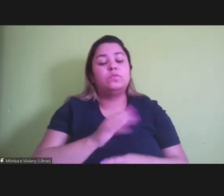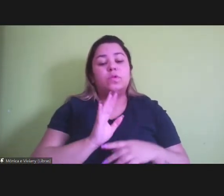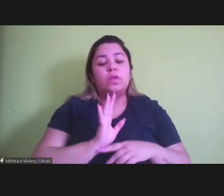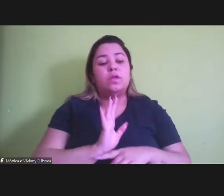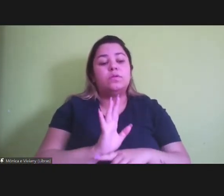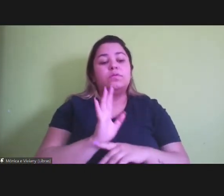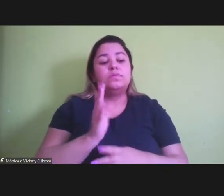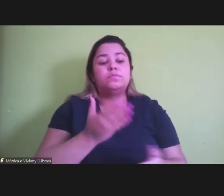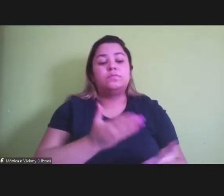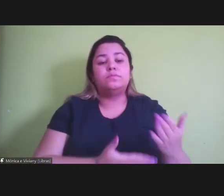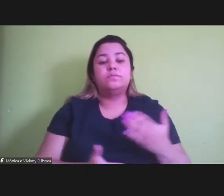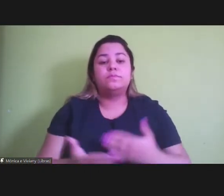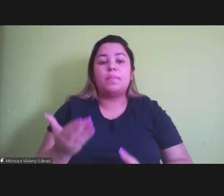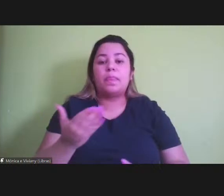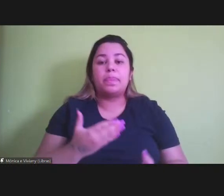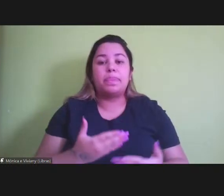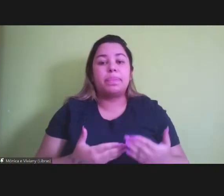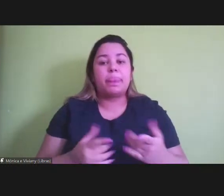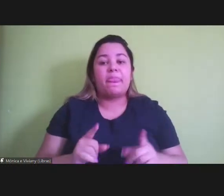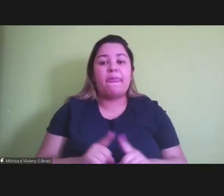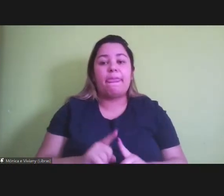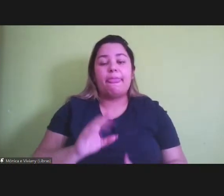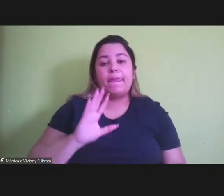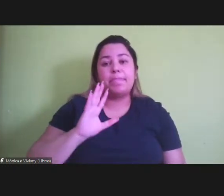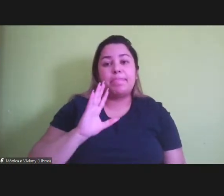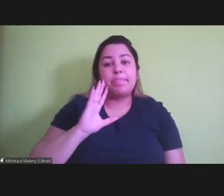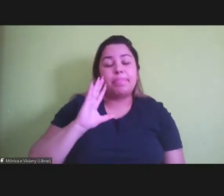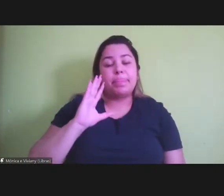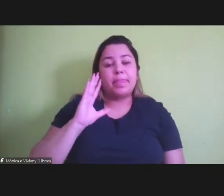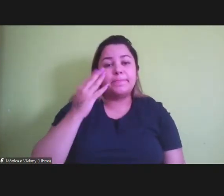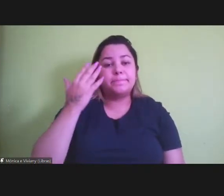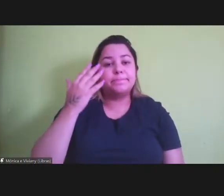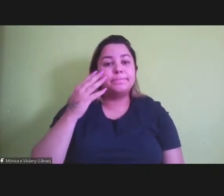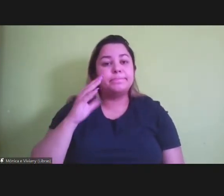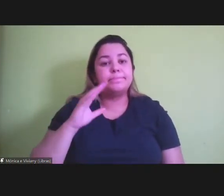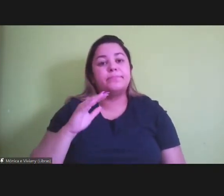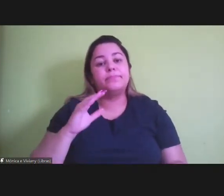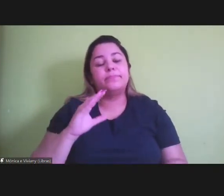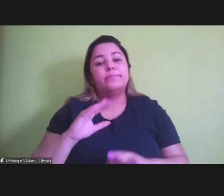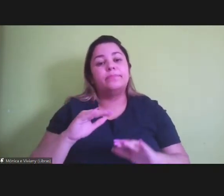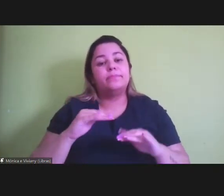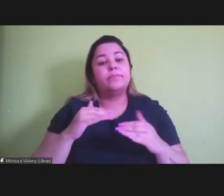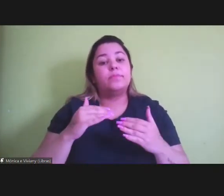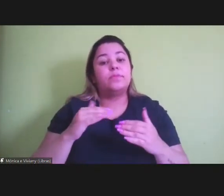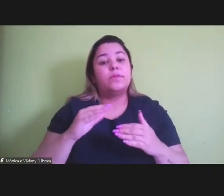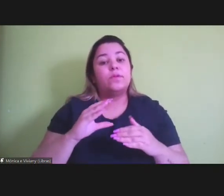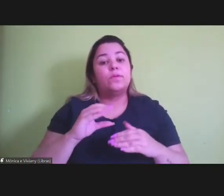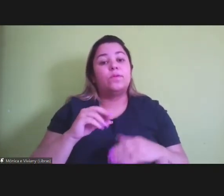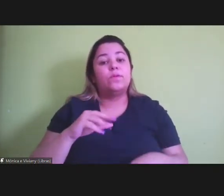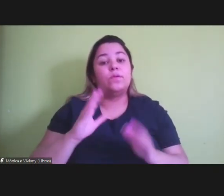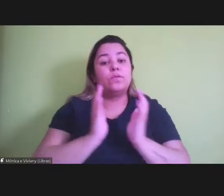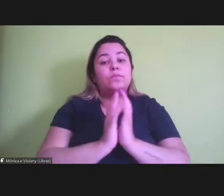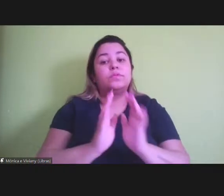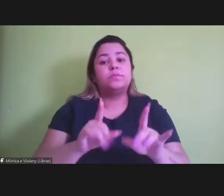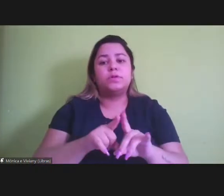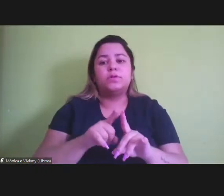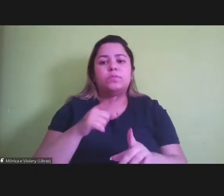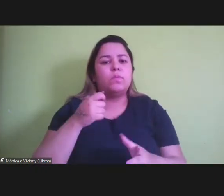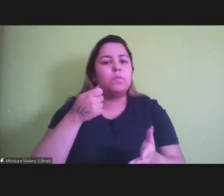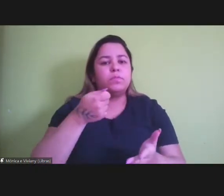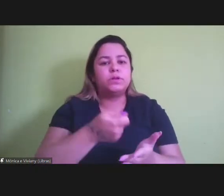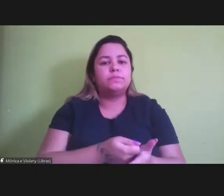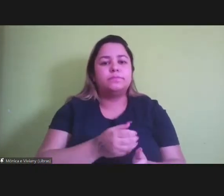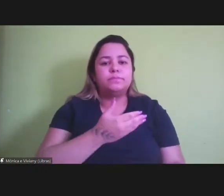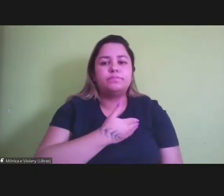us in a voluntary way. However, the decision for the Evaluators Committee do